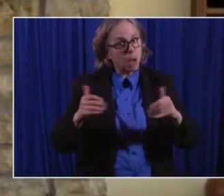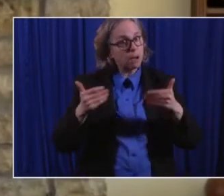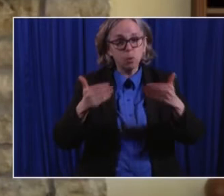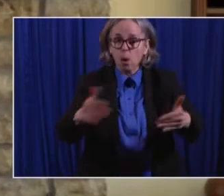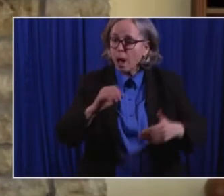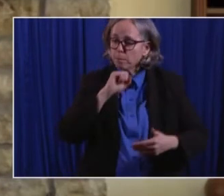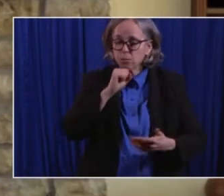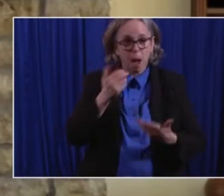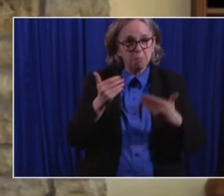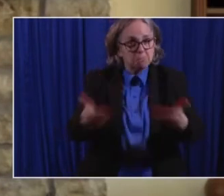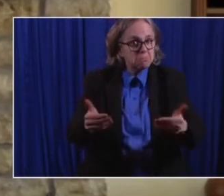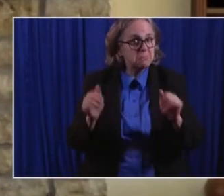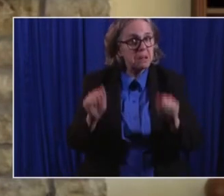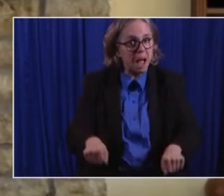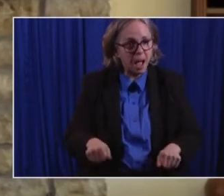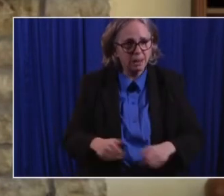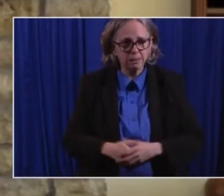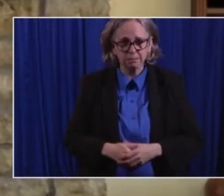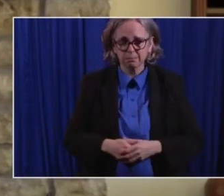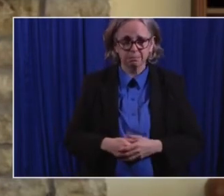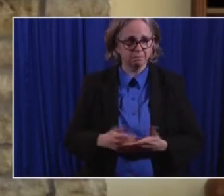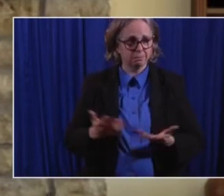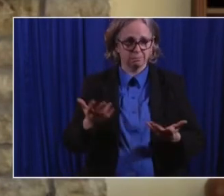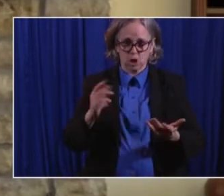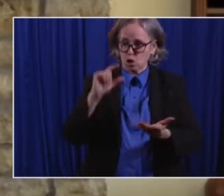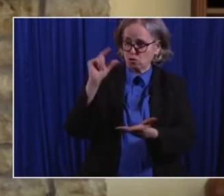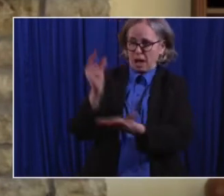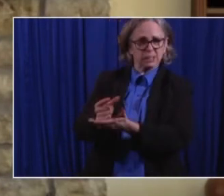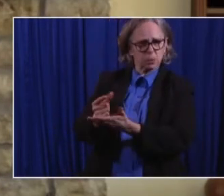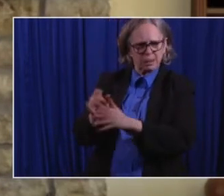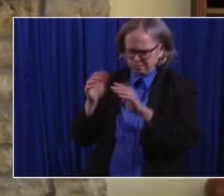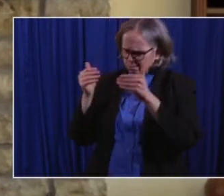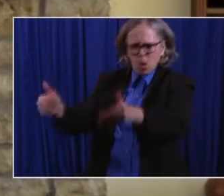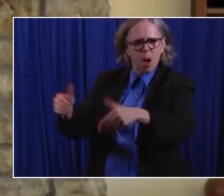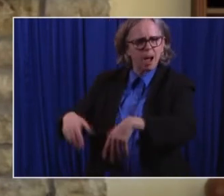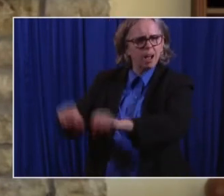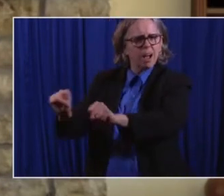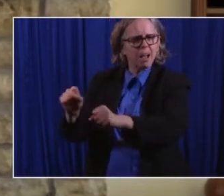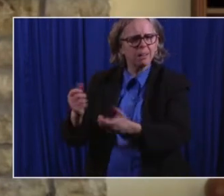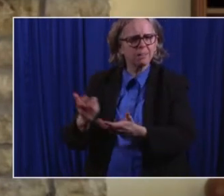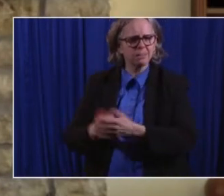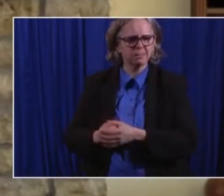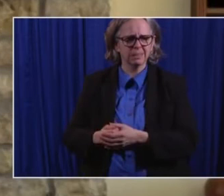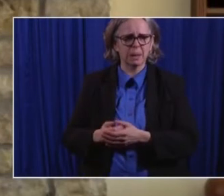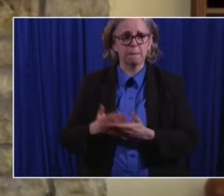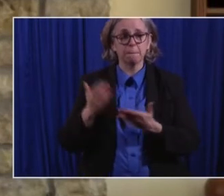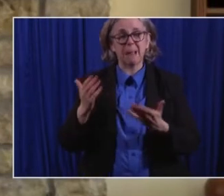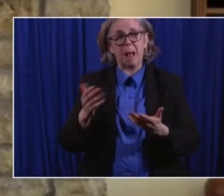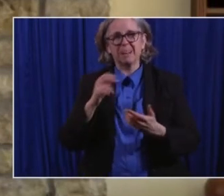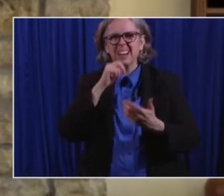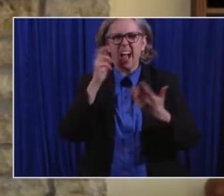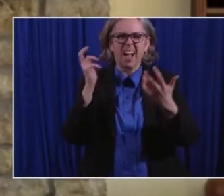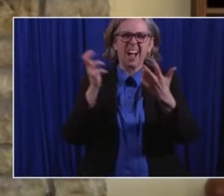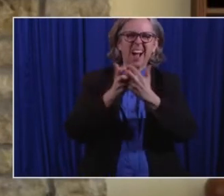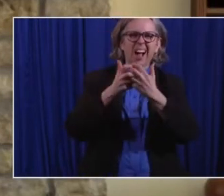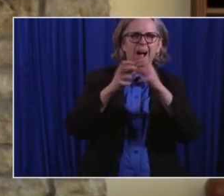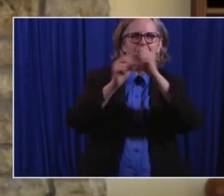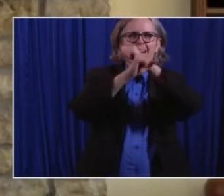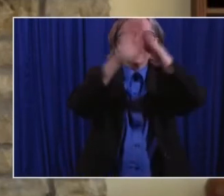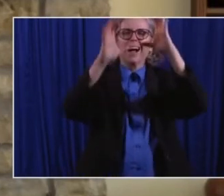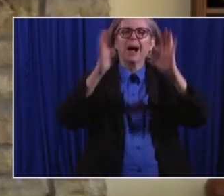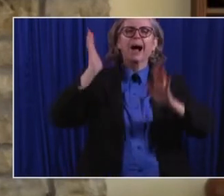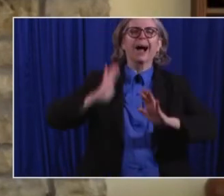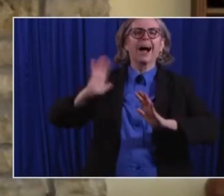to signal to people today, yeah, you can start planning. We can do this. because every day that goes on that we get more